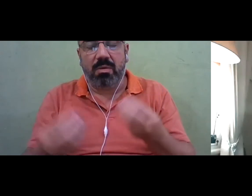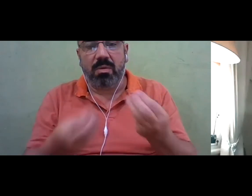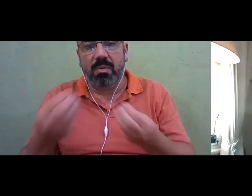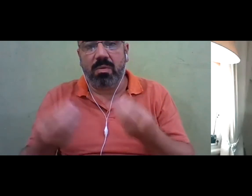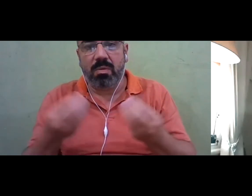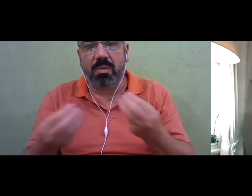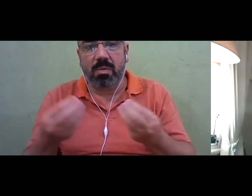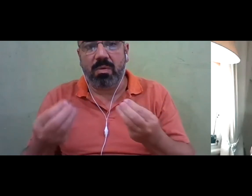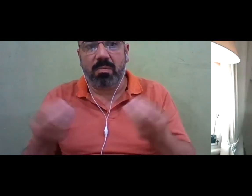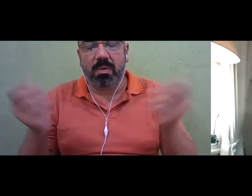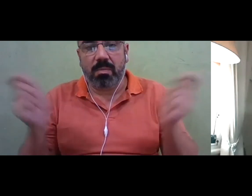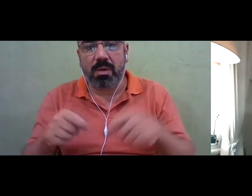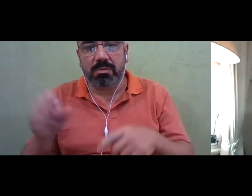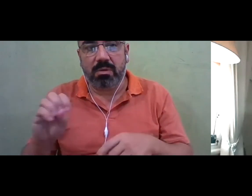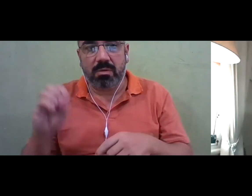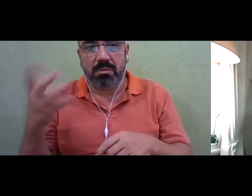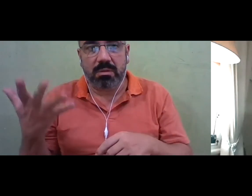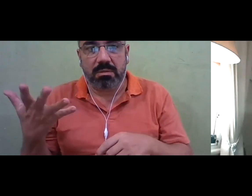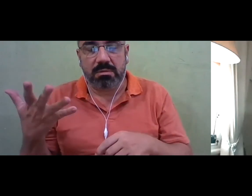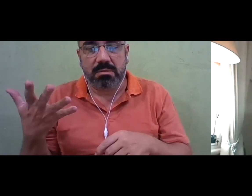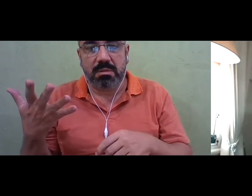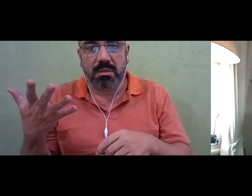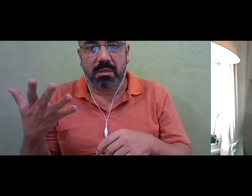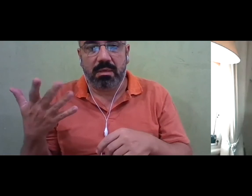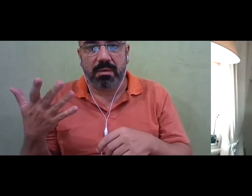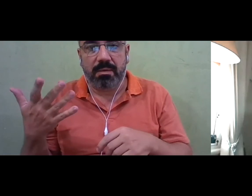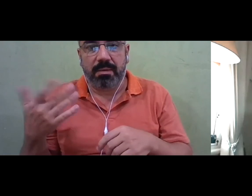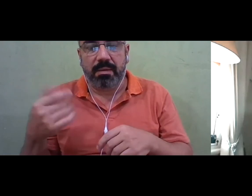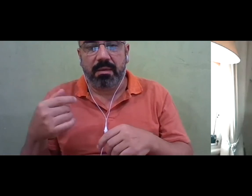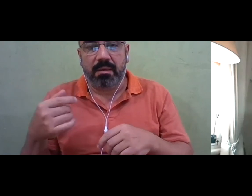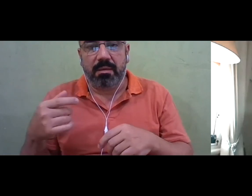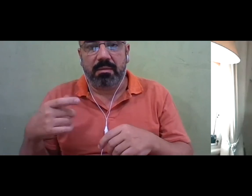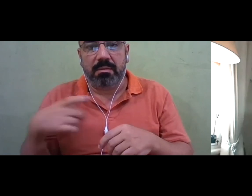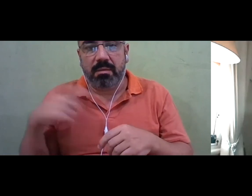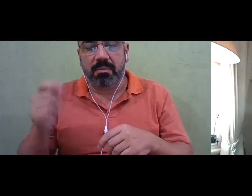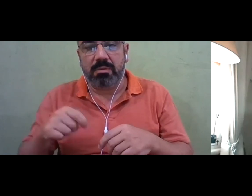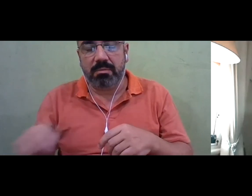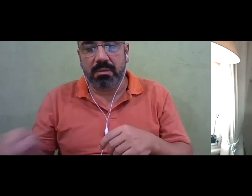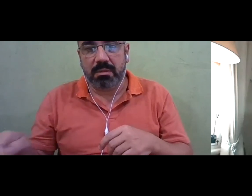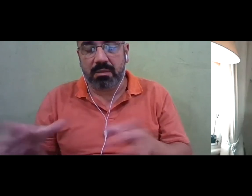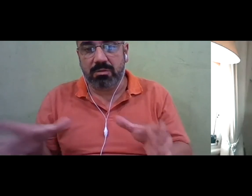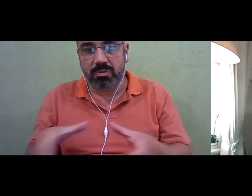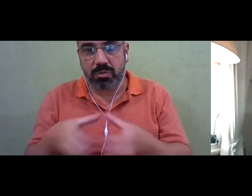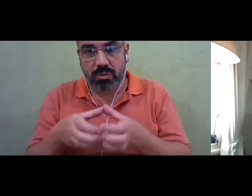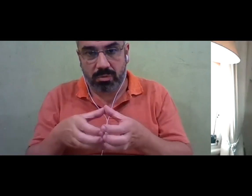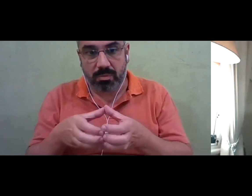something. And therefore, you don't any longer need a specific lobby group, right? So the